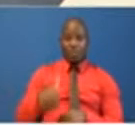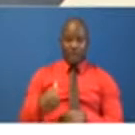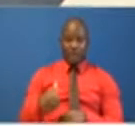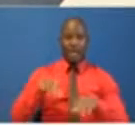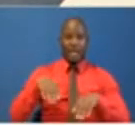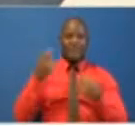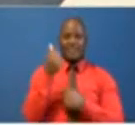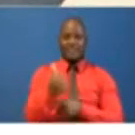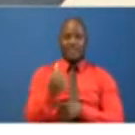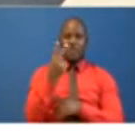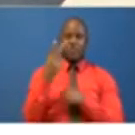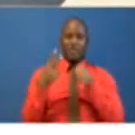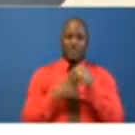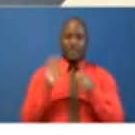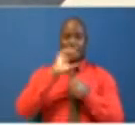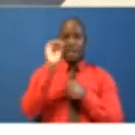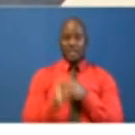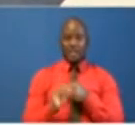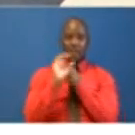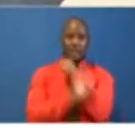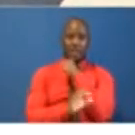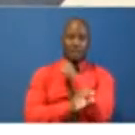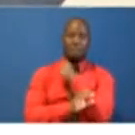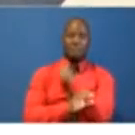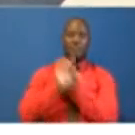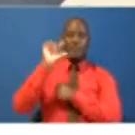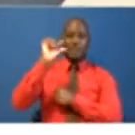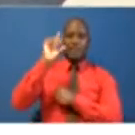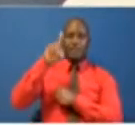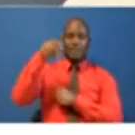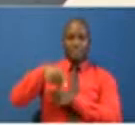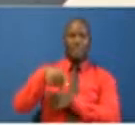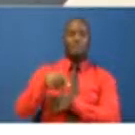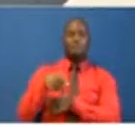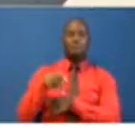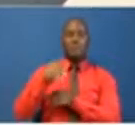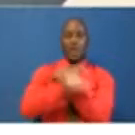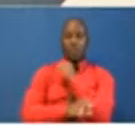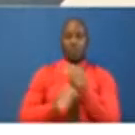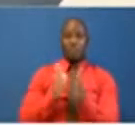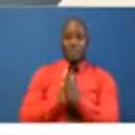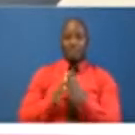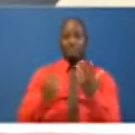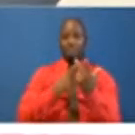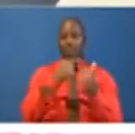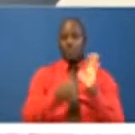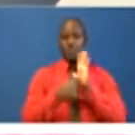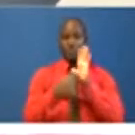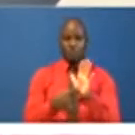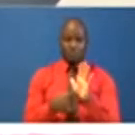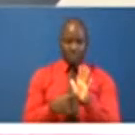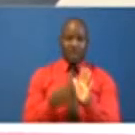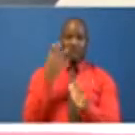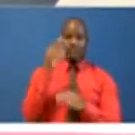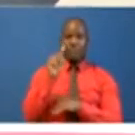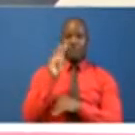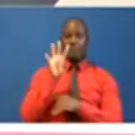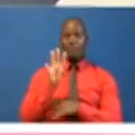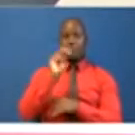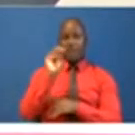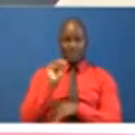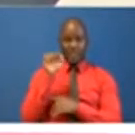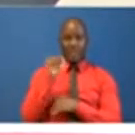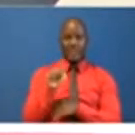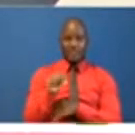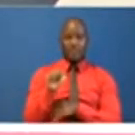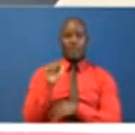provides at least 27 percent of the country's gdp the most populated county as well last figures showing that it was at 4.4 million